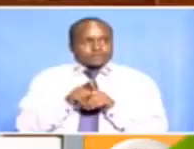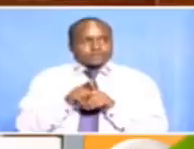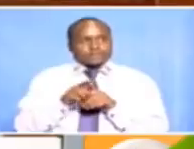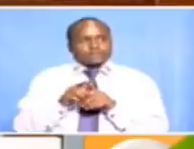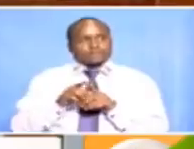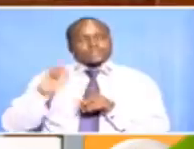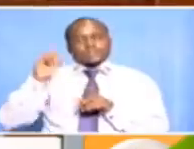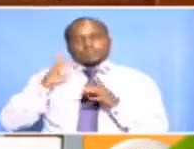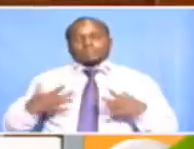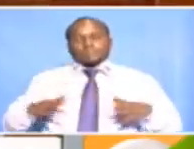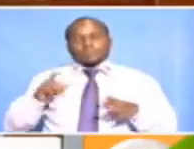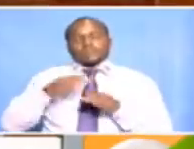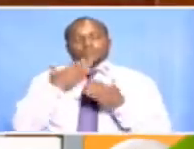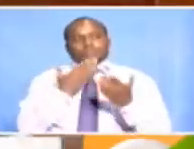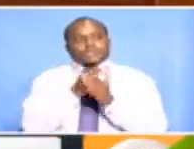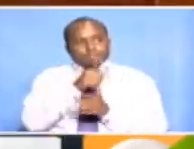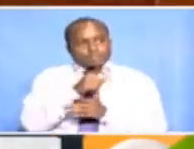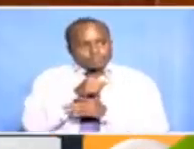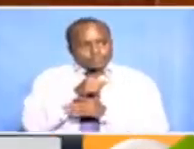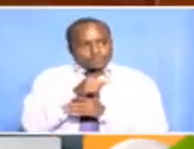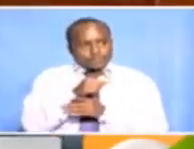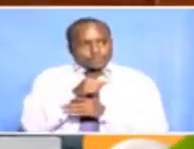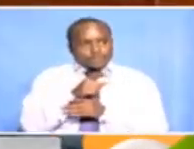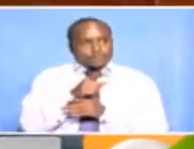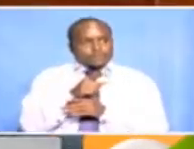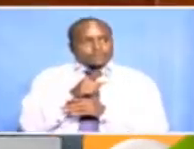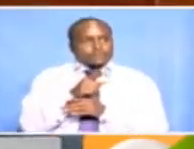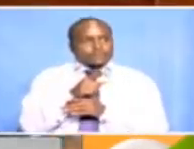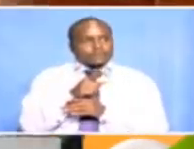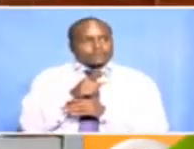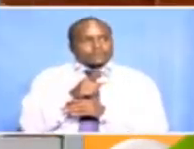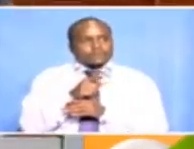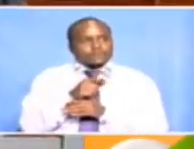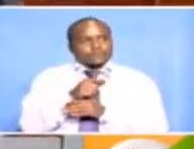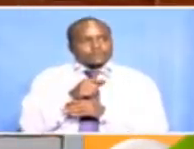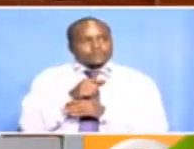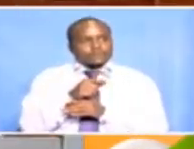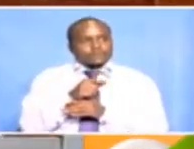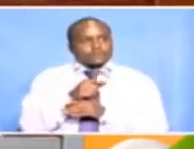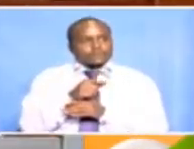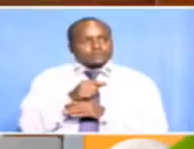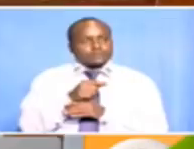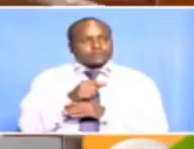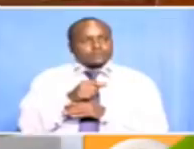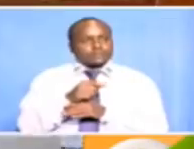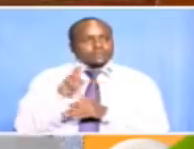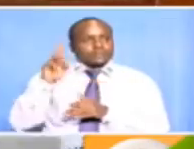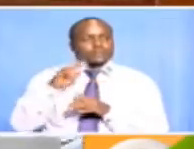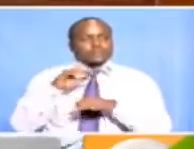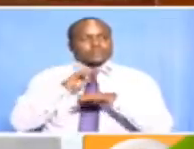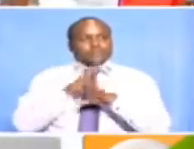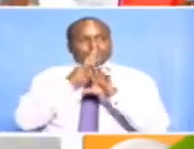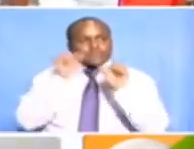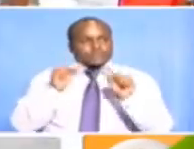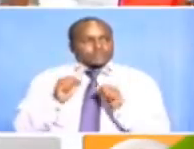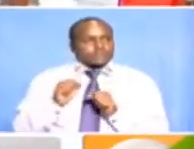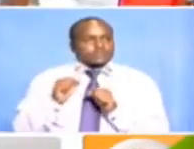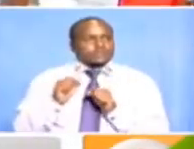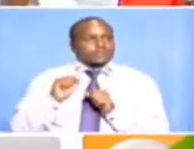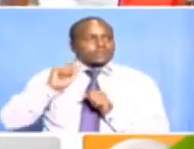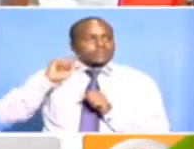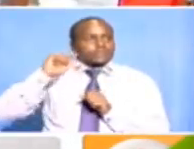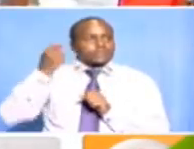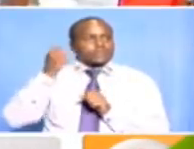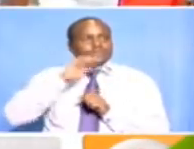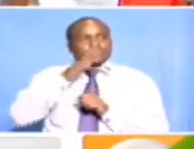thank the president. This regeneration of Nairobi thing, Uhuru is a very great president. What about Kenyans your religion? Yeah. Will never